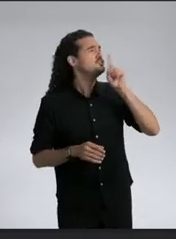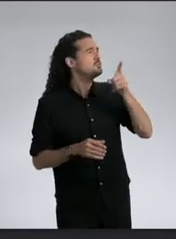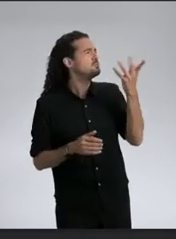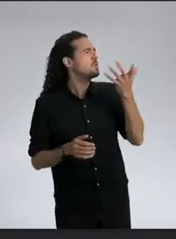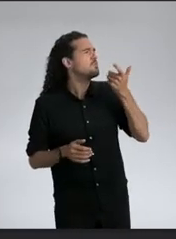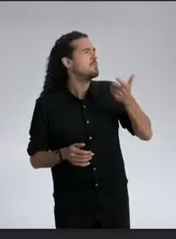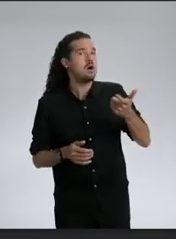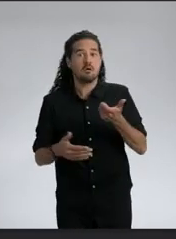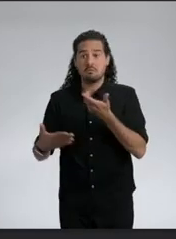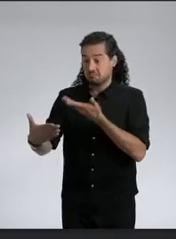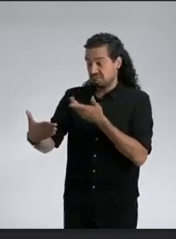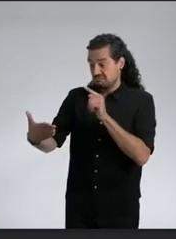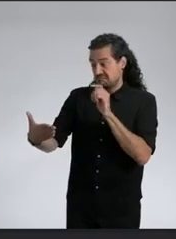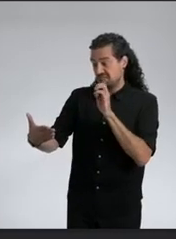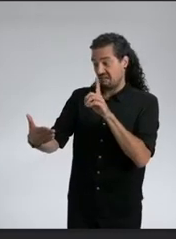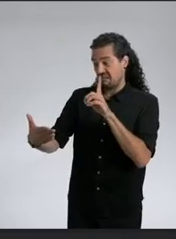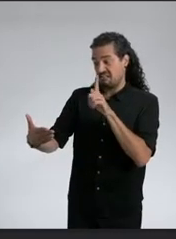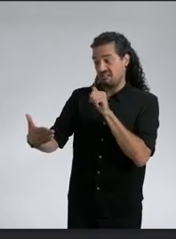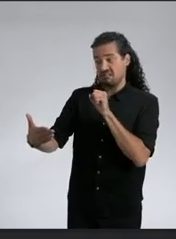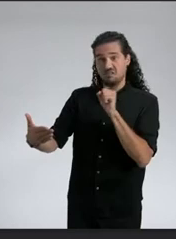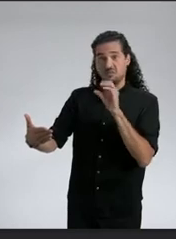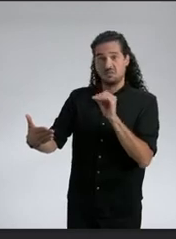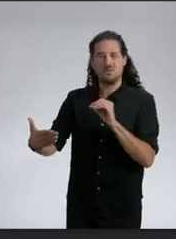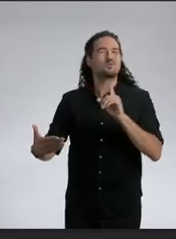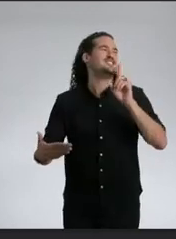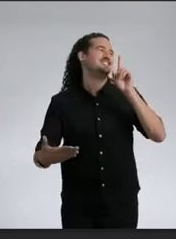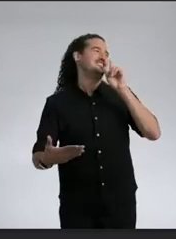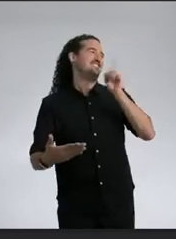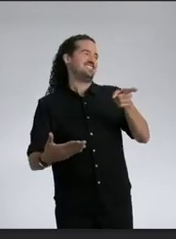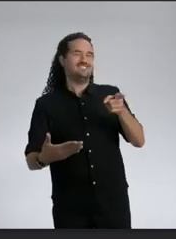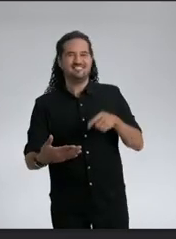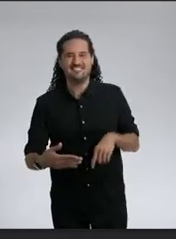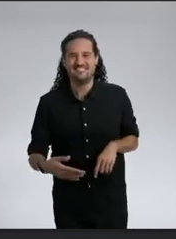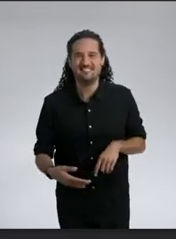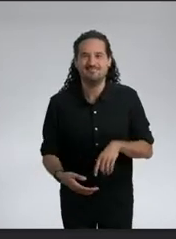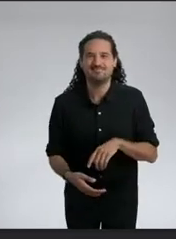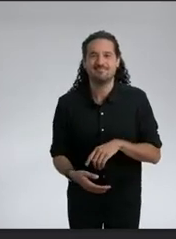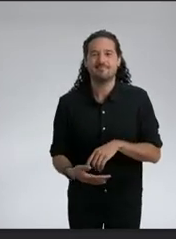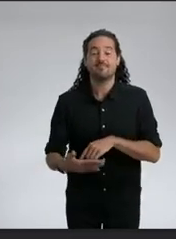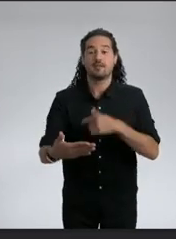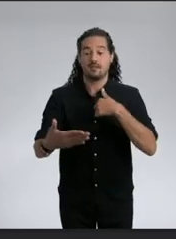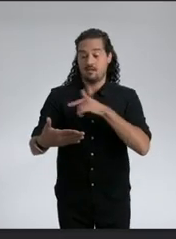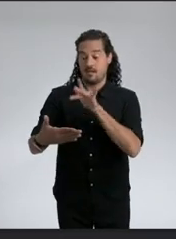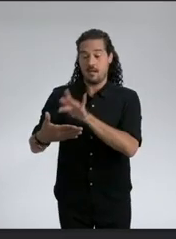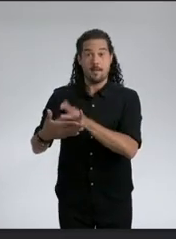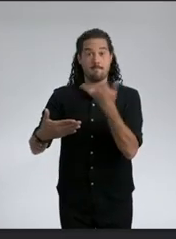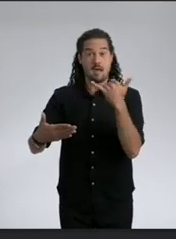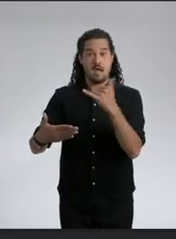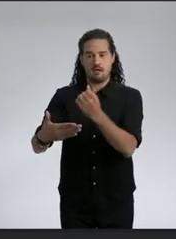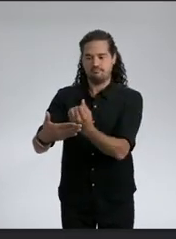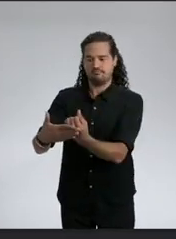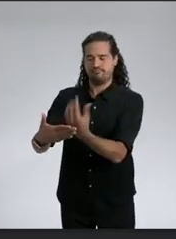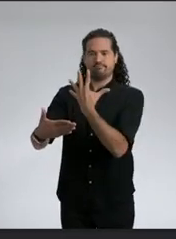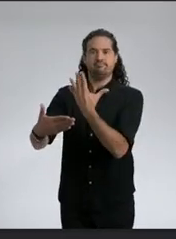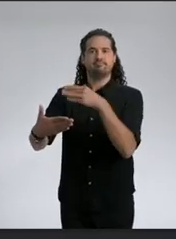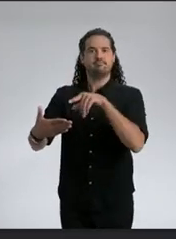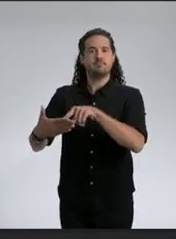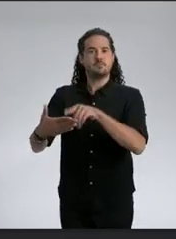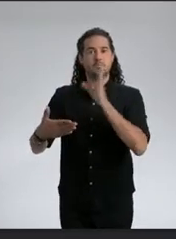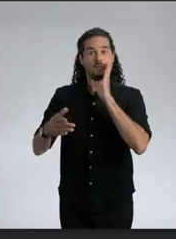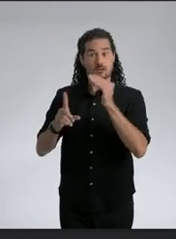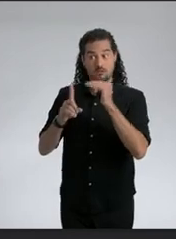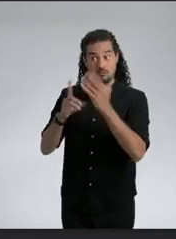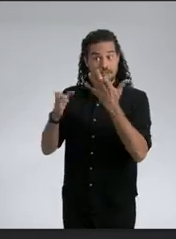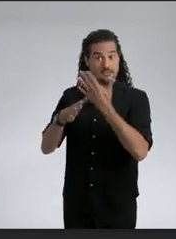about a little Ted Lasso? Sounds good. I press play, and the system asks me if I want to start shared playback or play